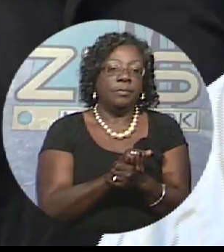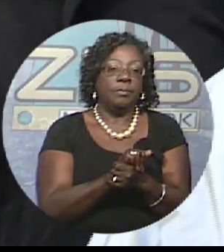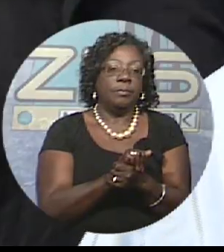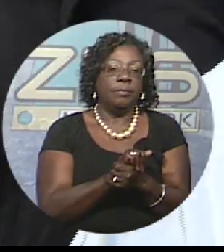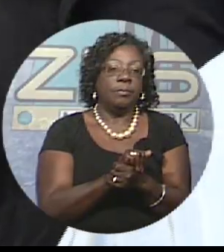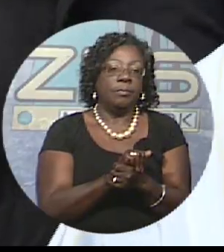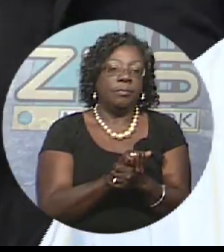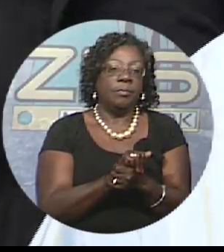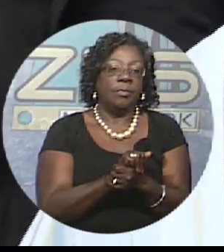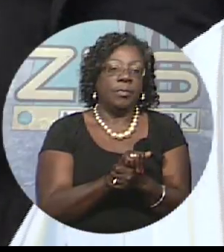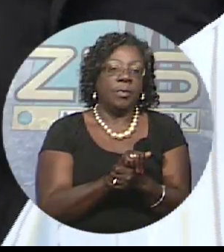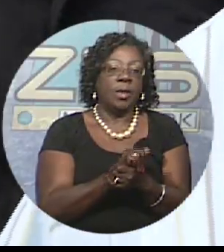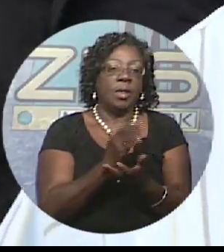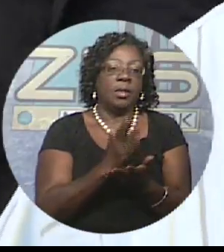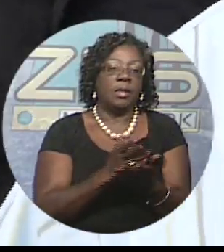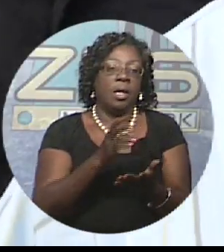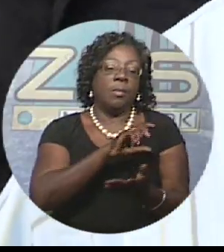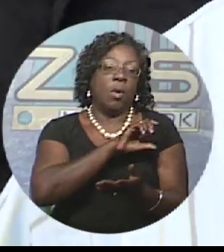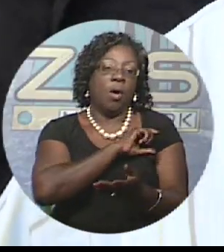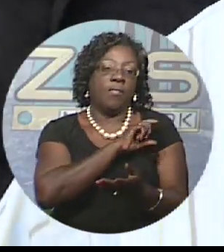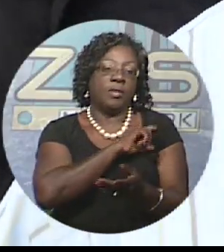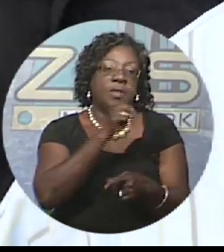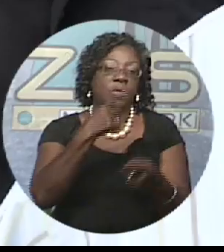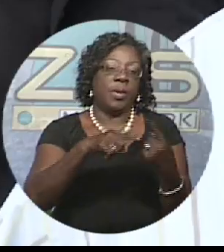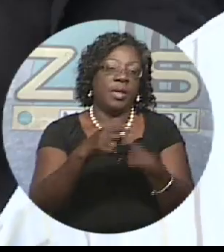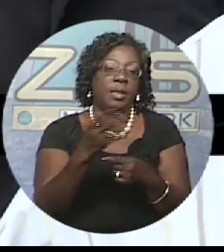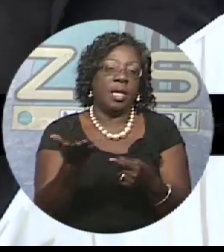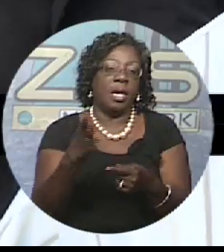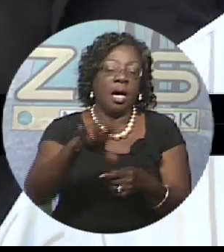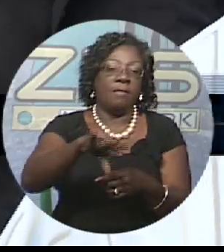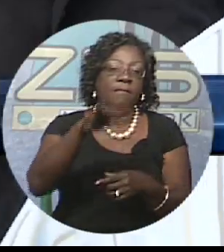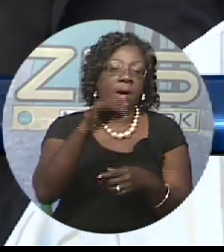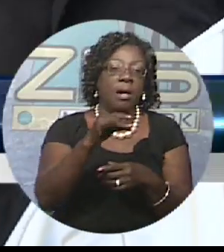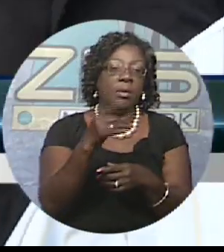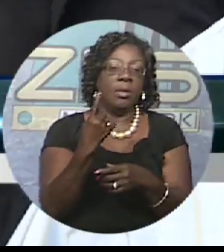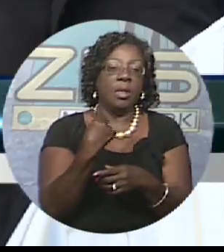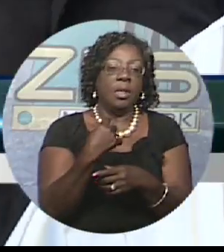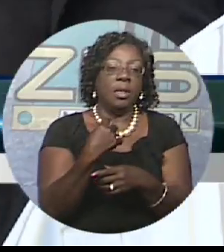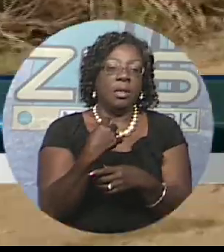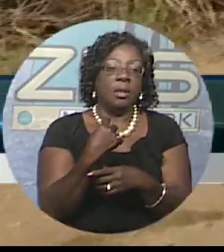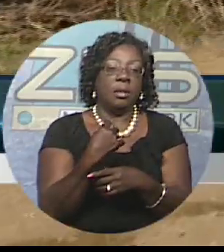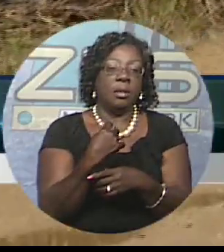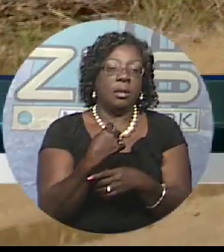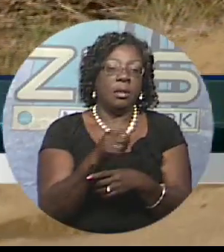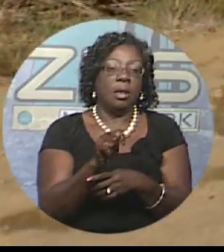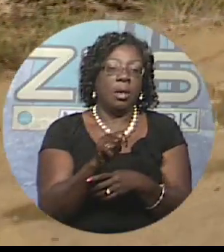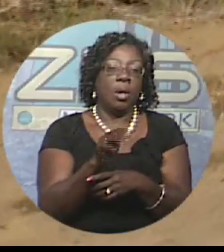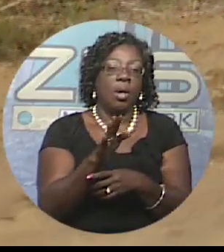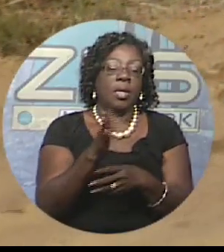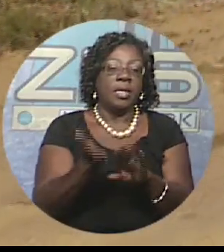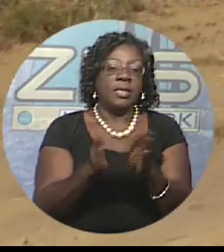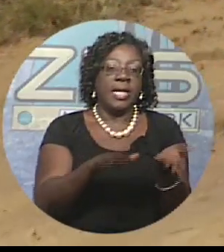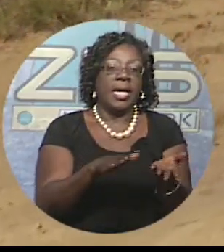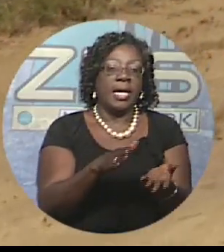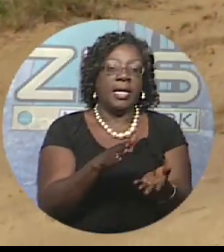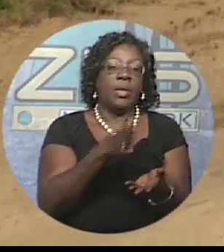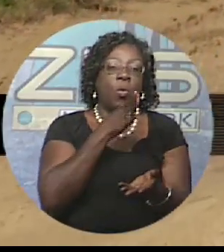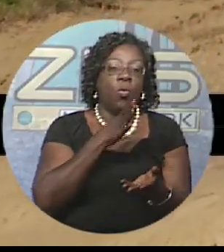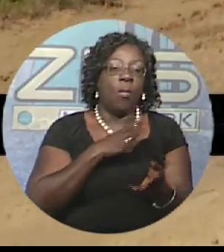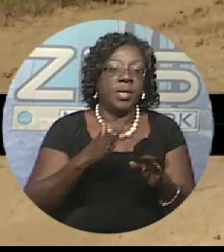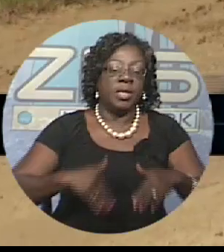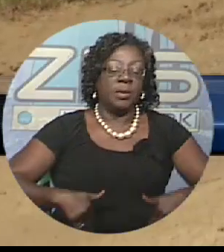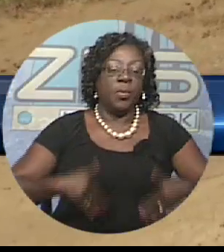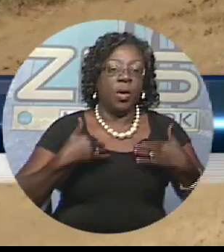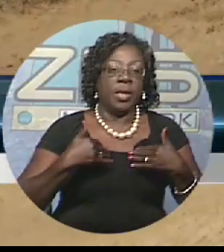Responding officers visited the scene and discovered the body of a female. The discovery was made shortly after